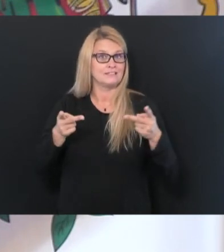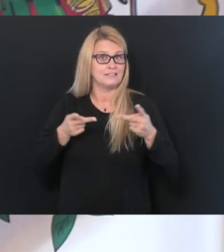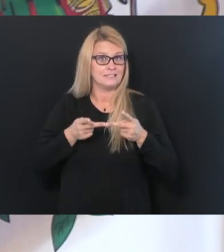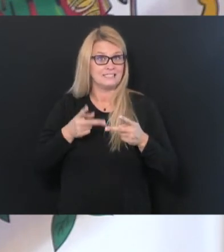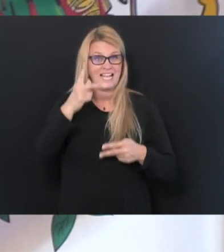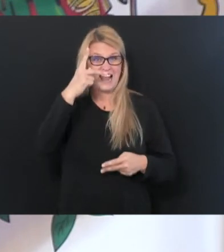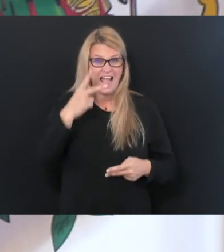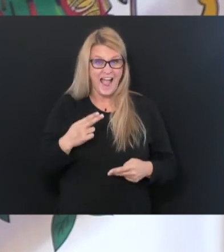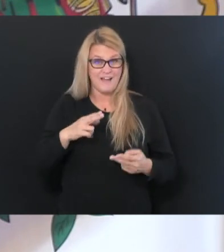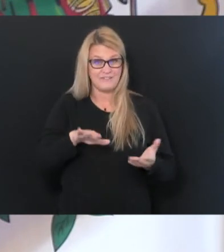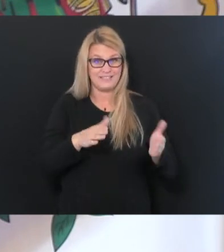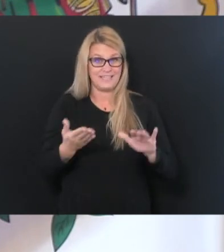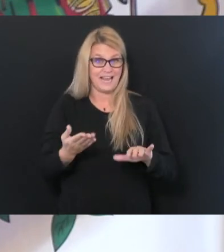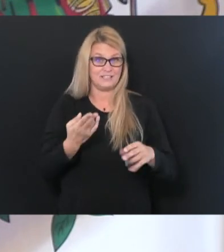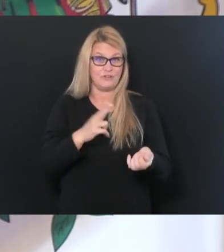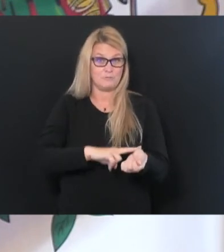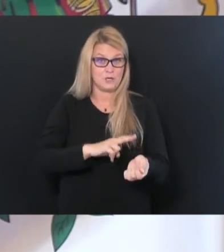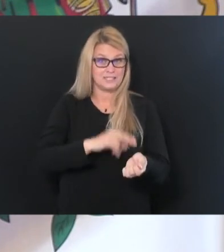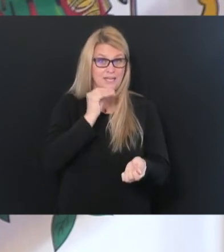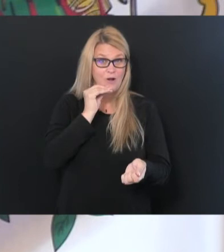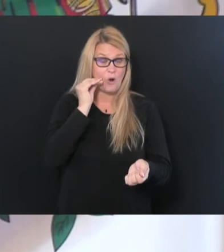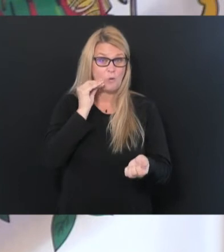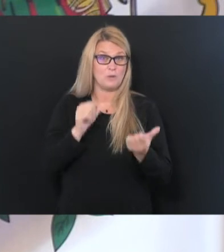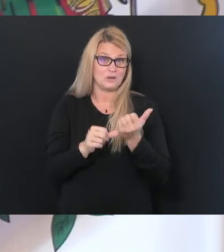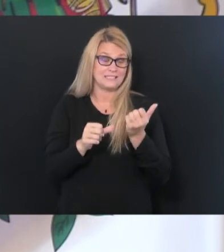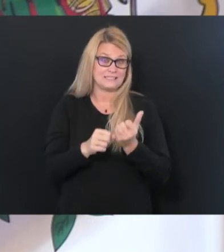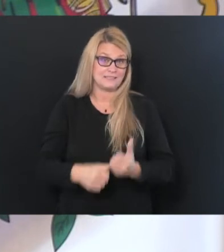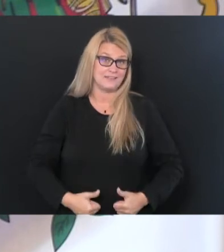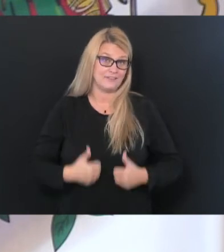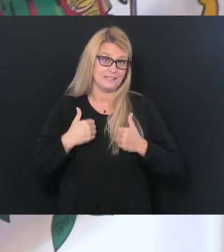have occurred from our nursing homes or our assisted living.